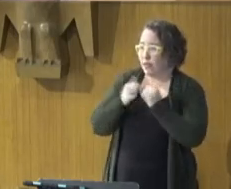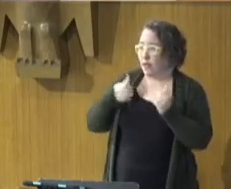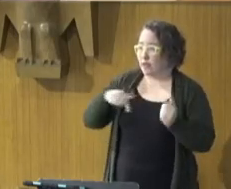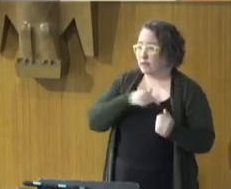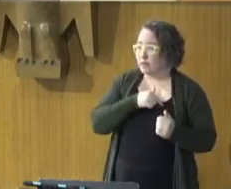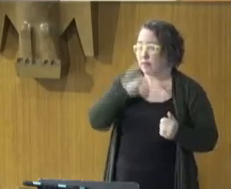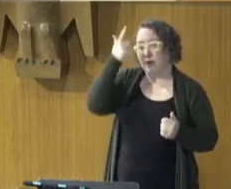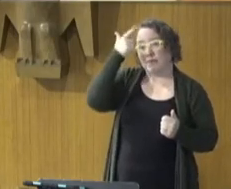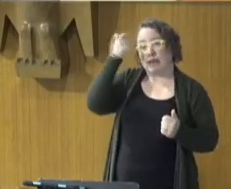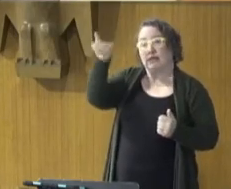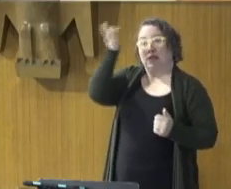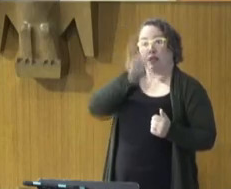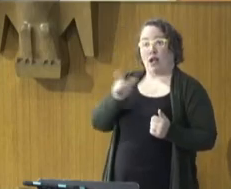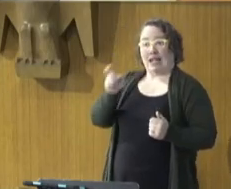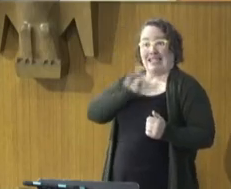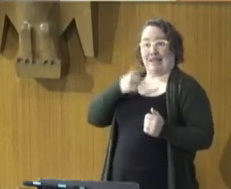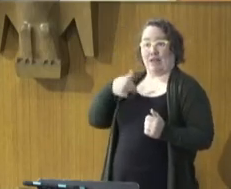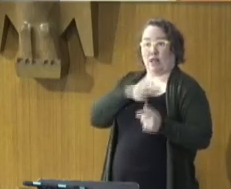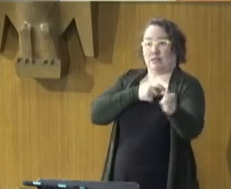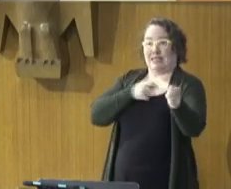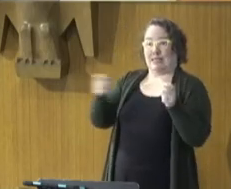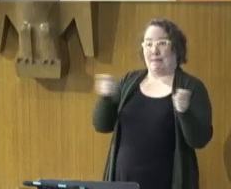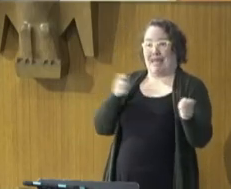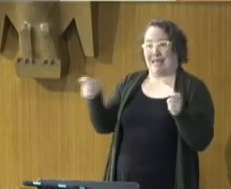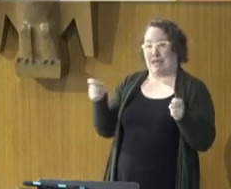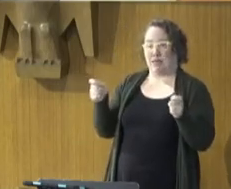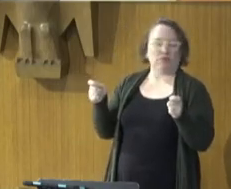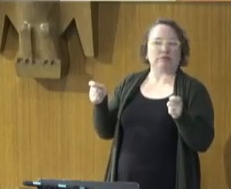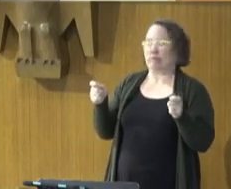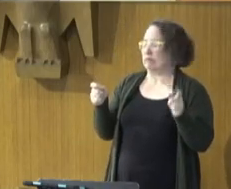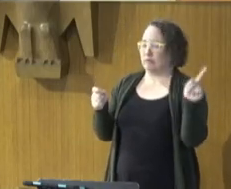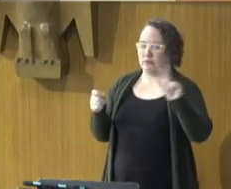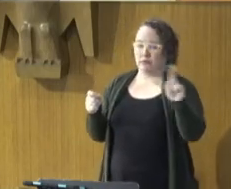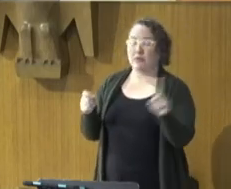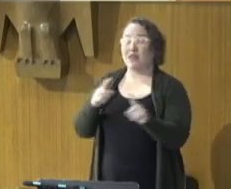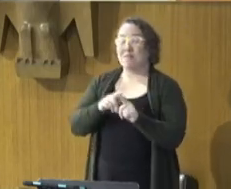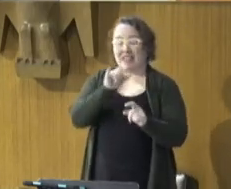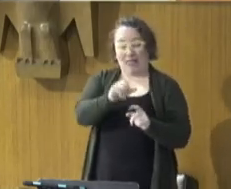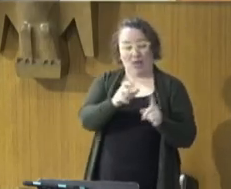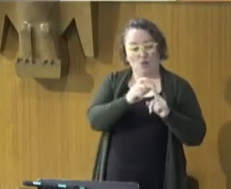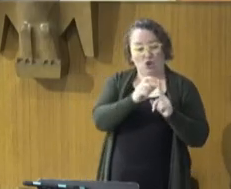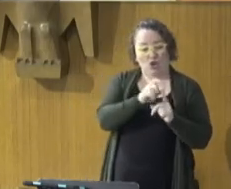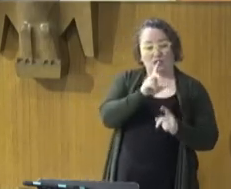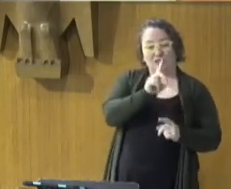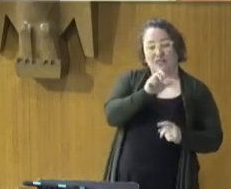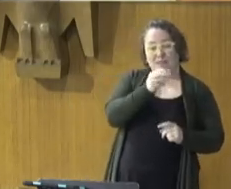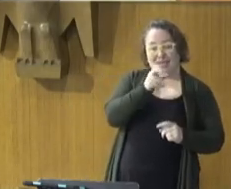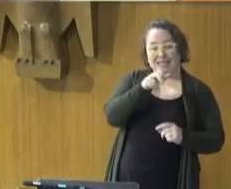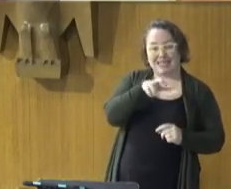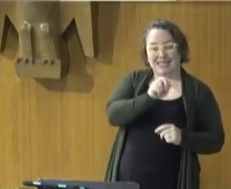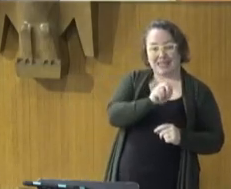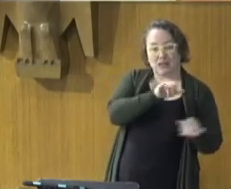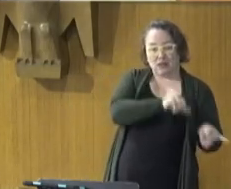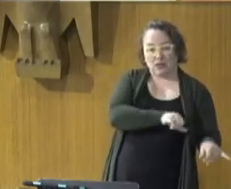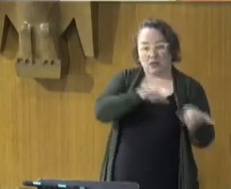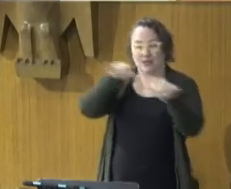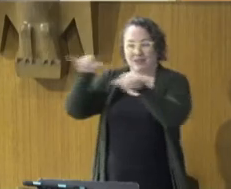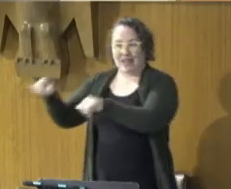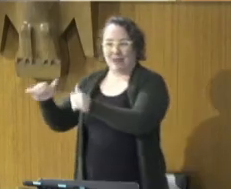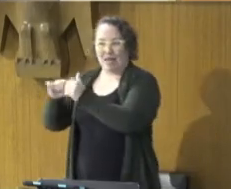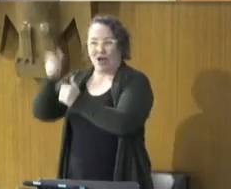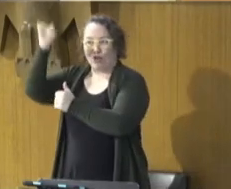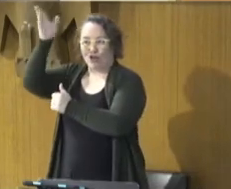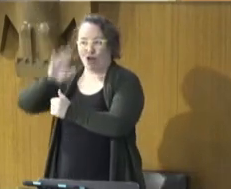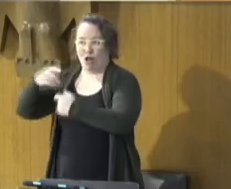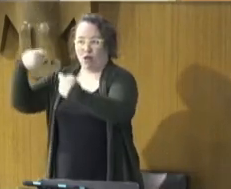But we noted that the Hebrew word for dominion is the same word used to describe how God takes care